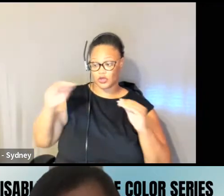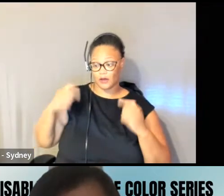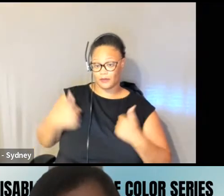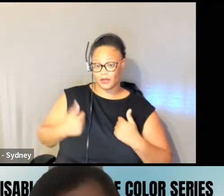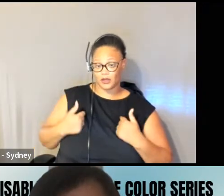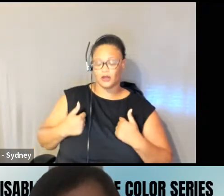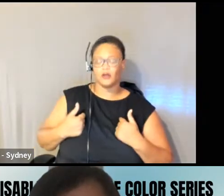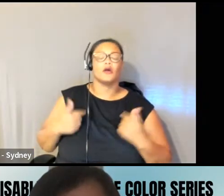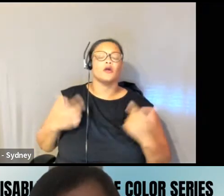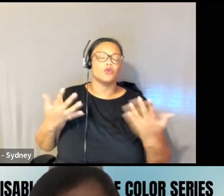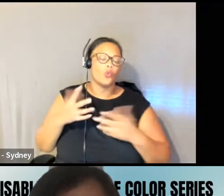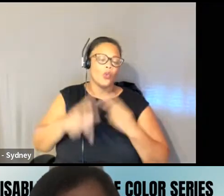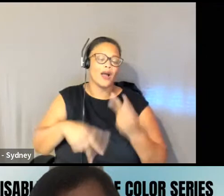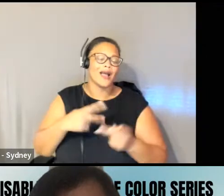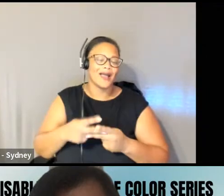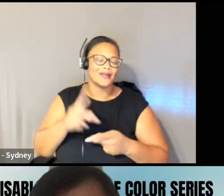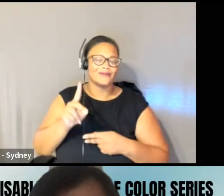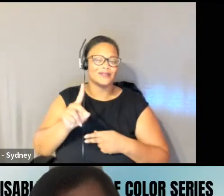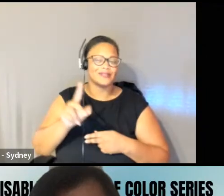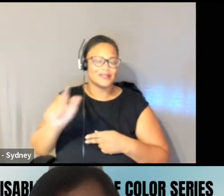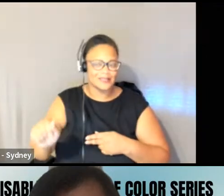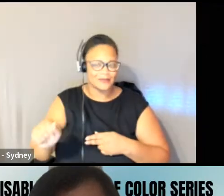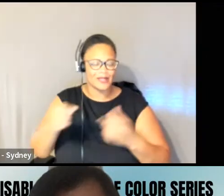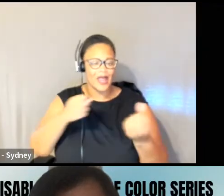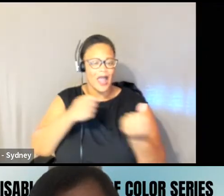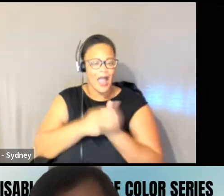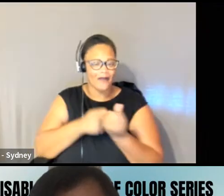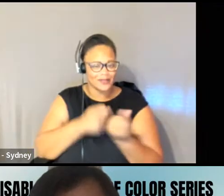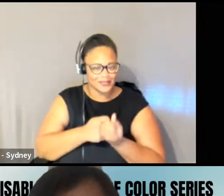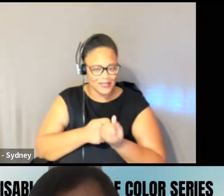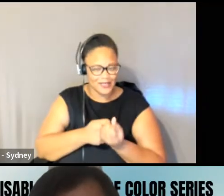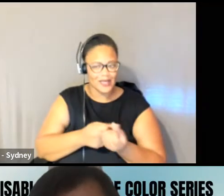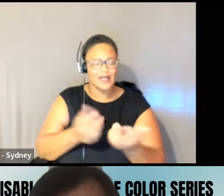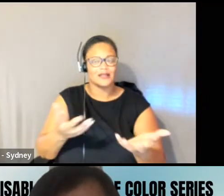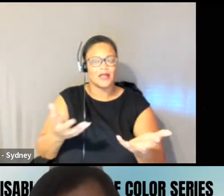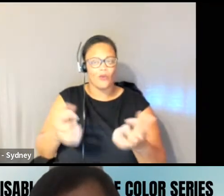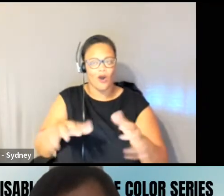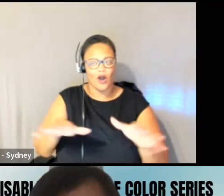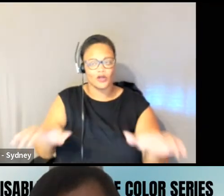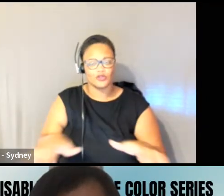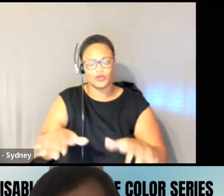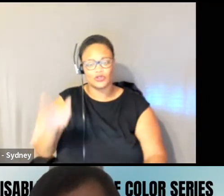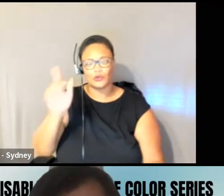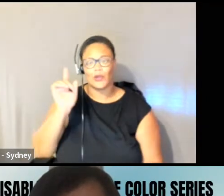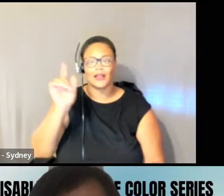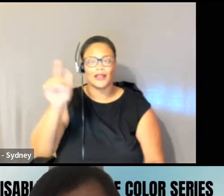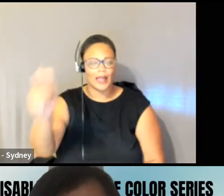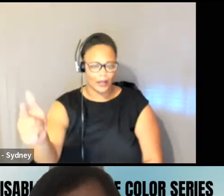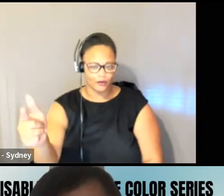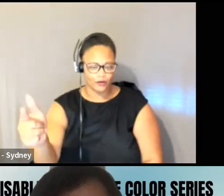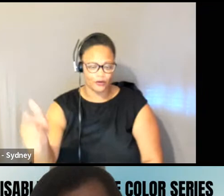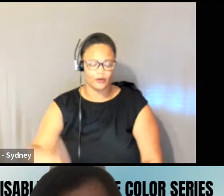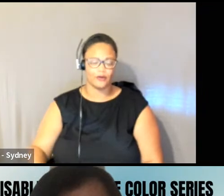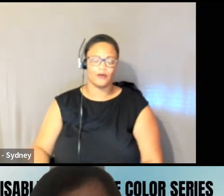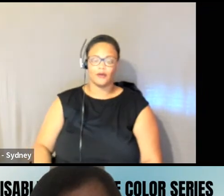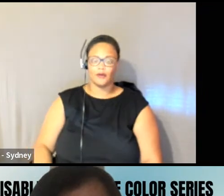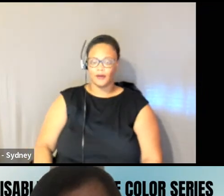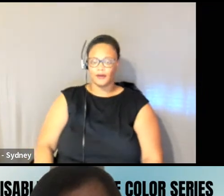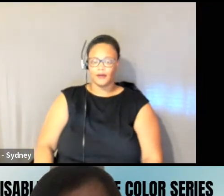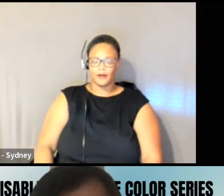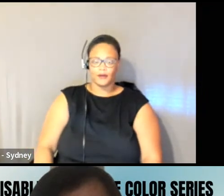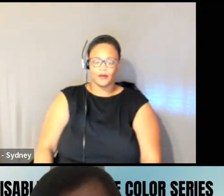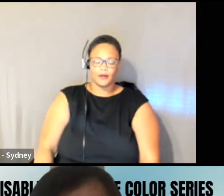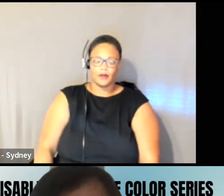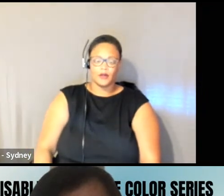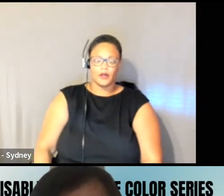kind of disability advocacy they want to do later on. And the counterintuitive thing that I